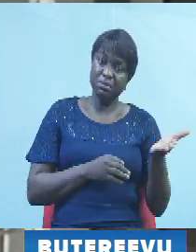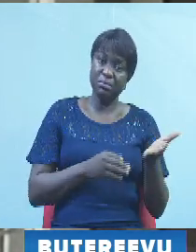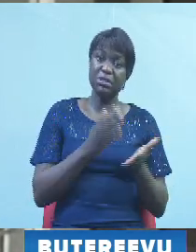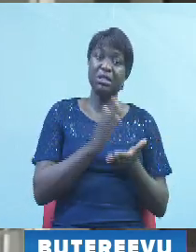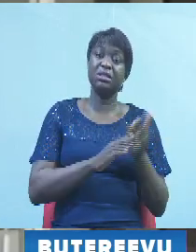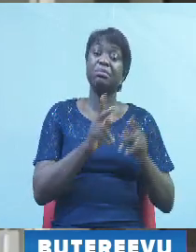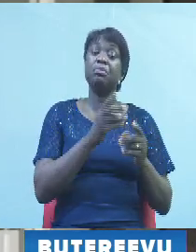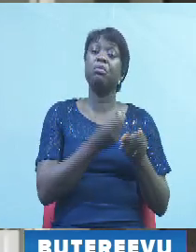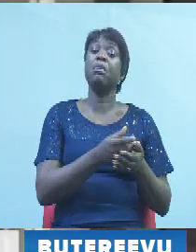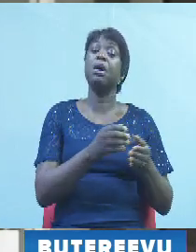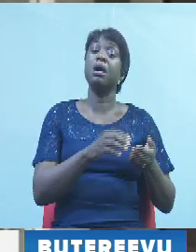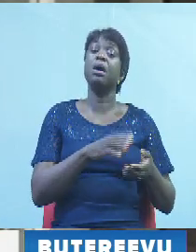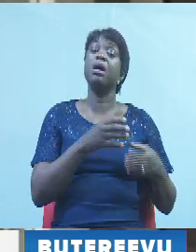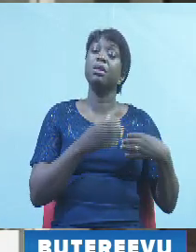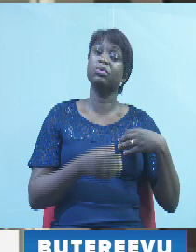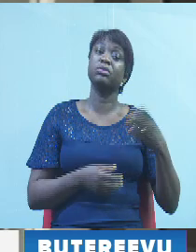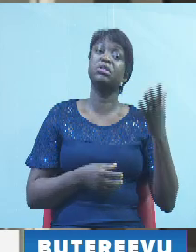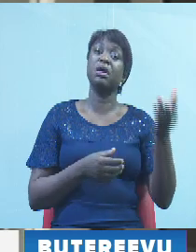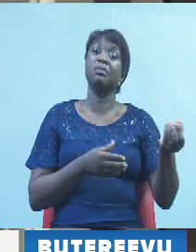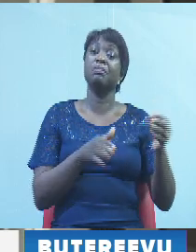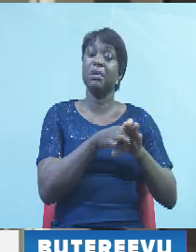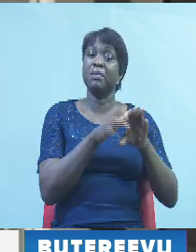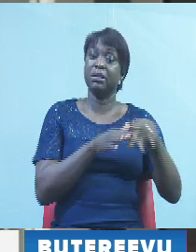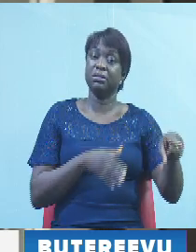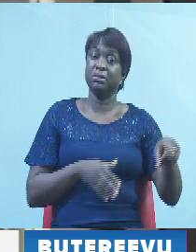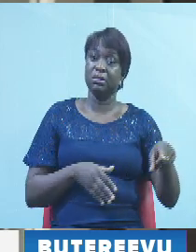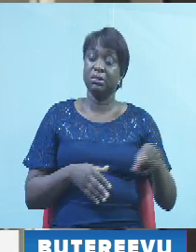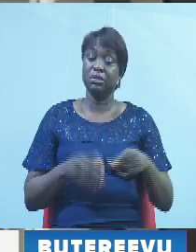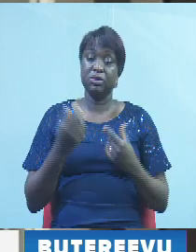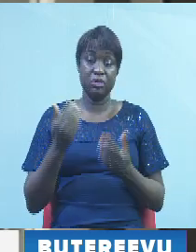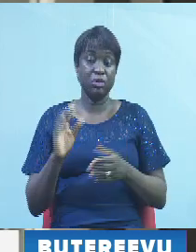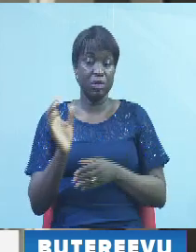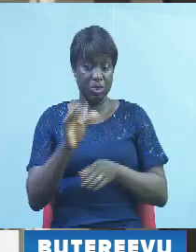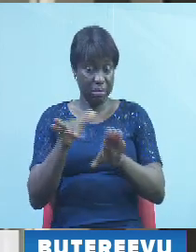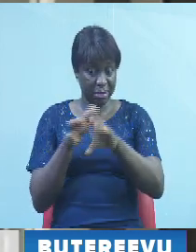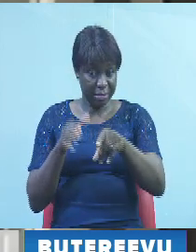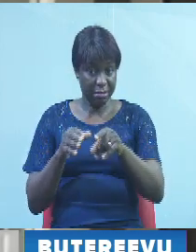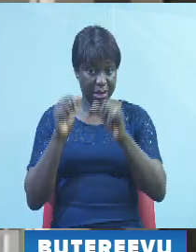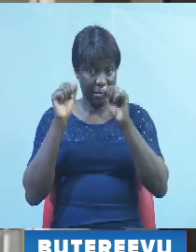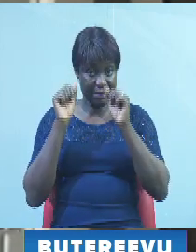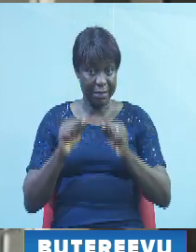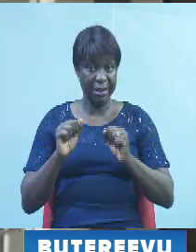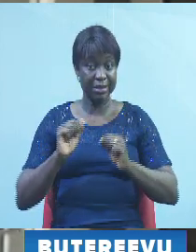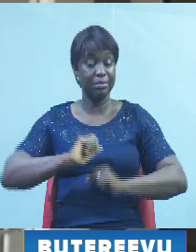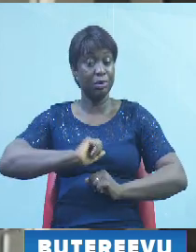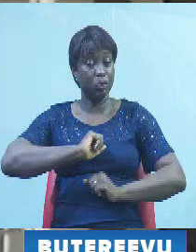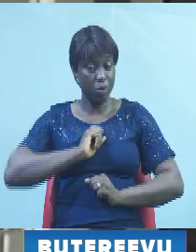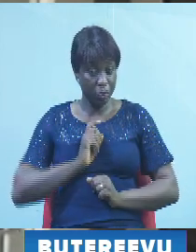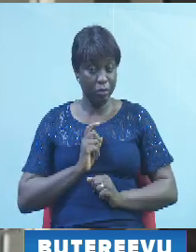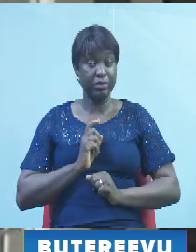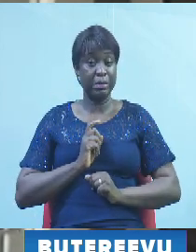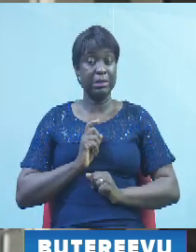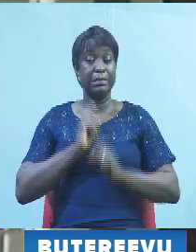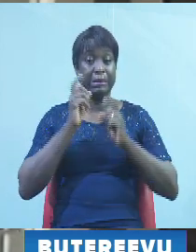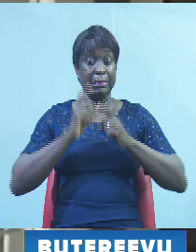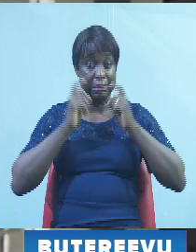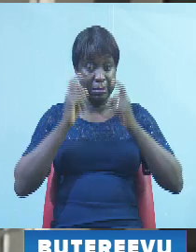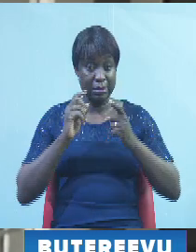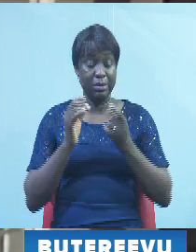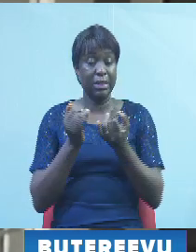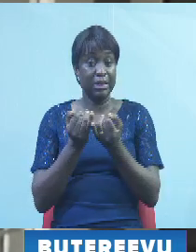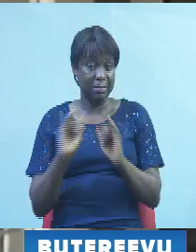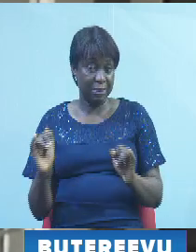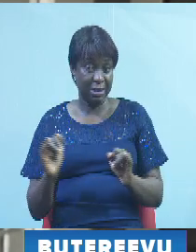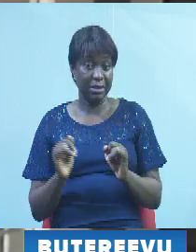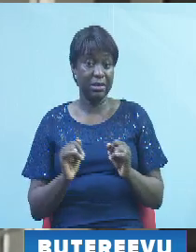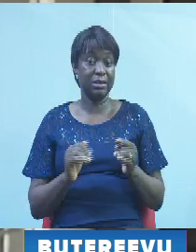ensimbi empitirivu. So balina okuba n'omugongo, balina okubeera abanywevu, kubanga zino ensimbi ze